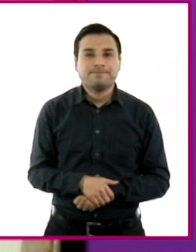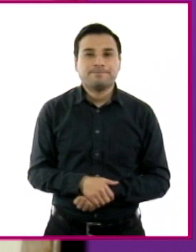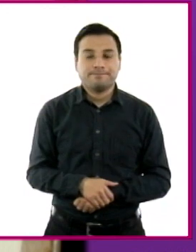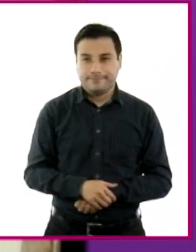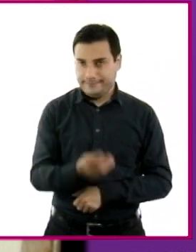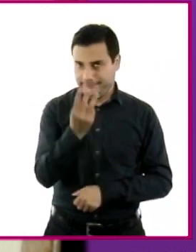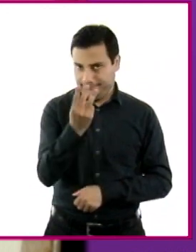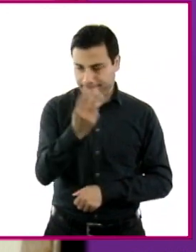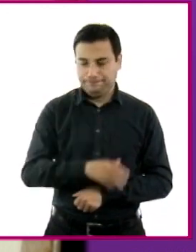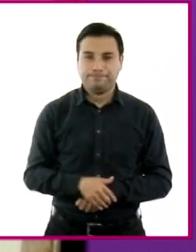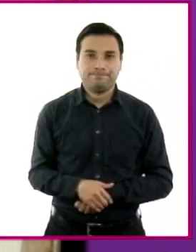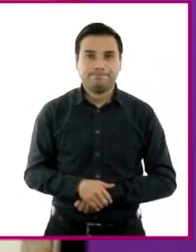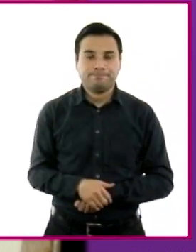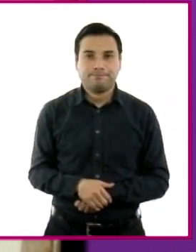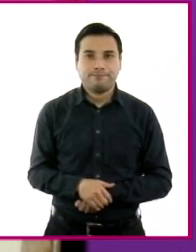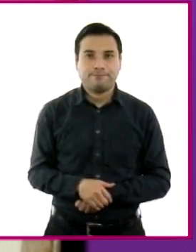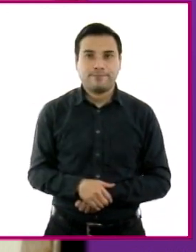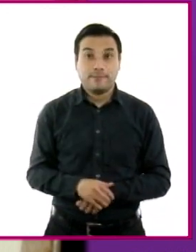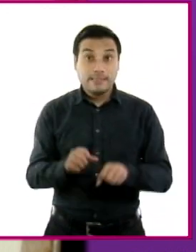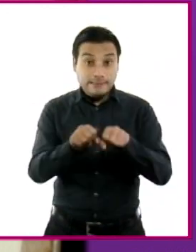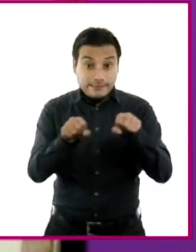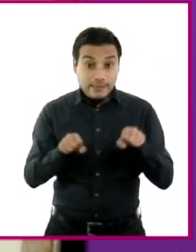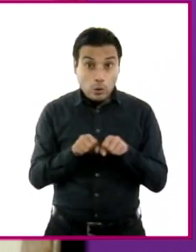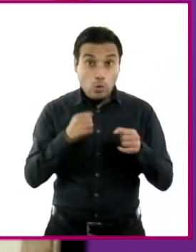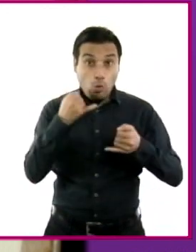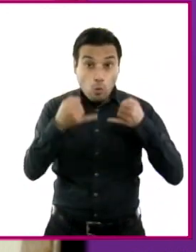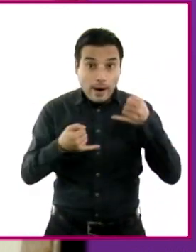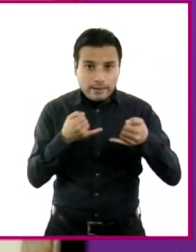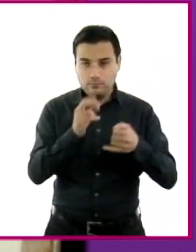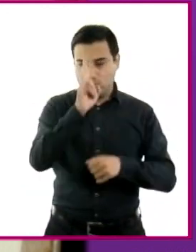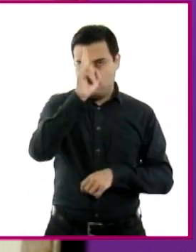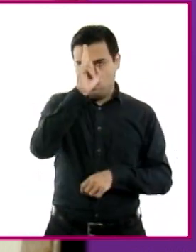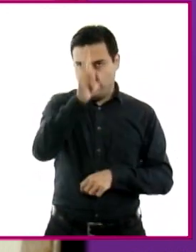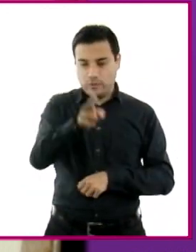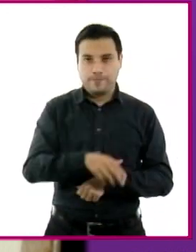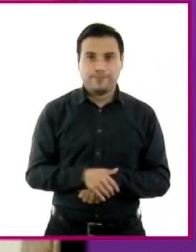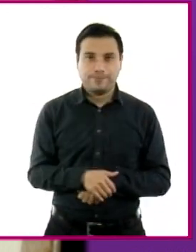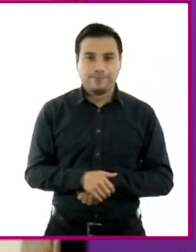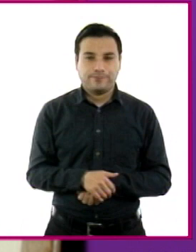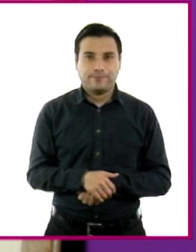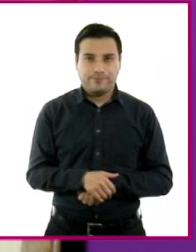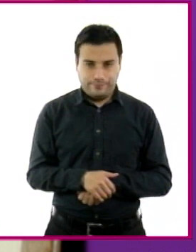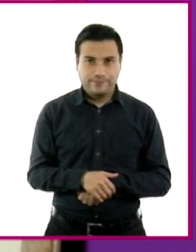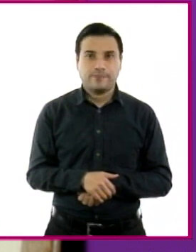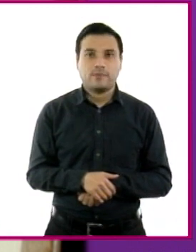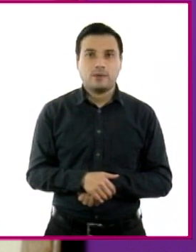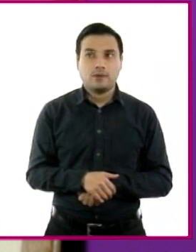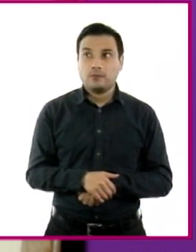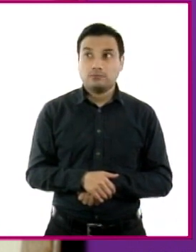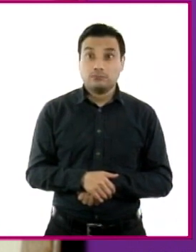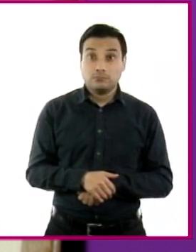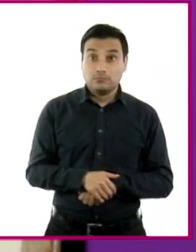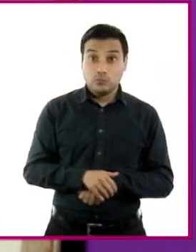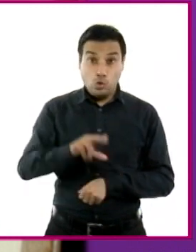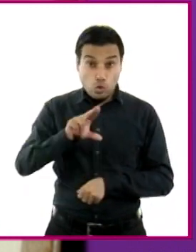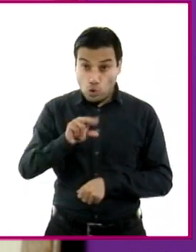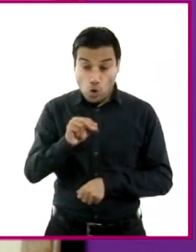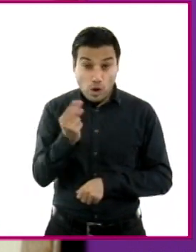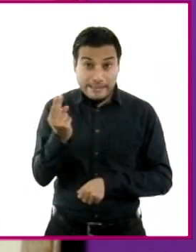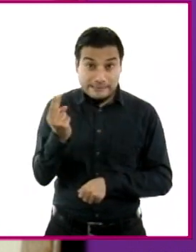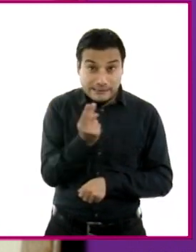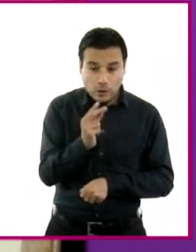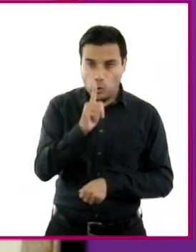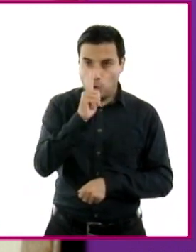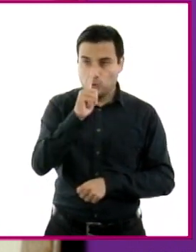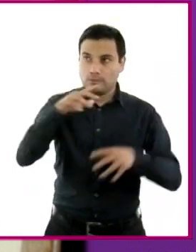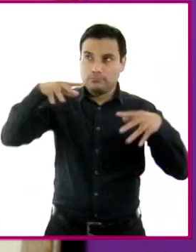3. Don't play in the classroom. Turn the lights off when you are not using them.